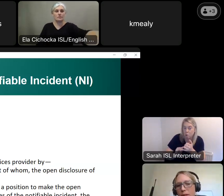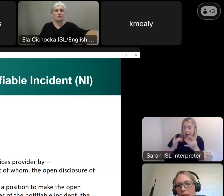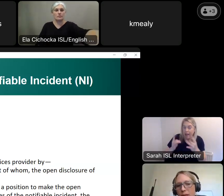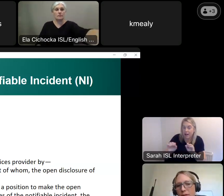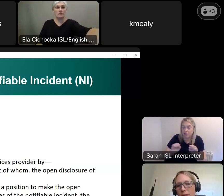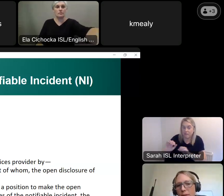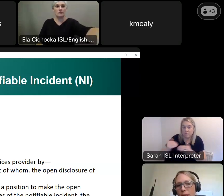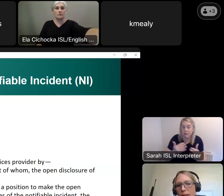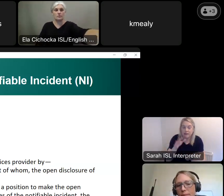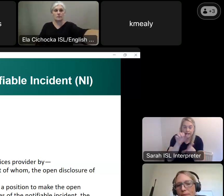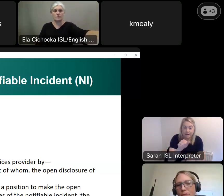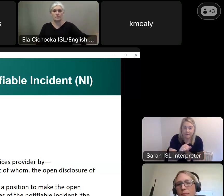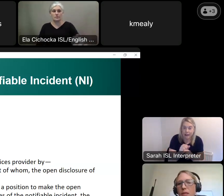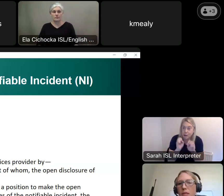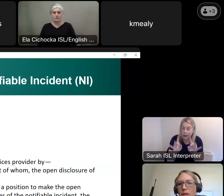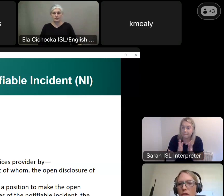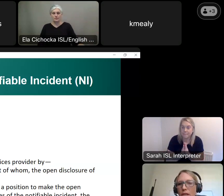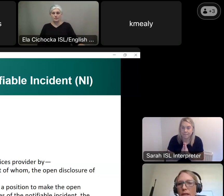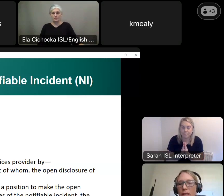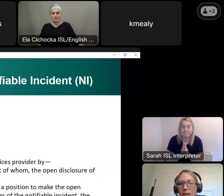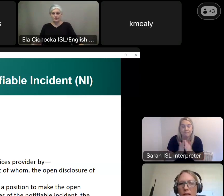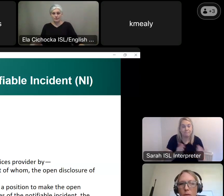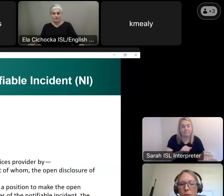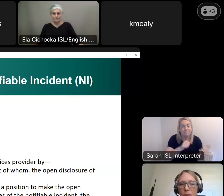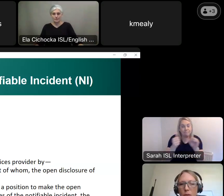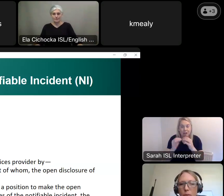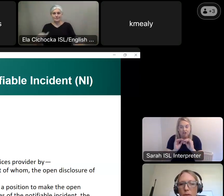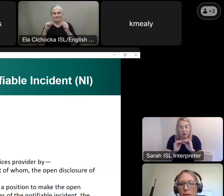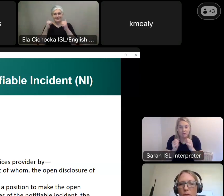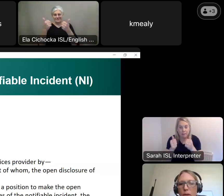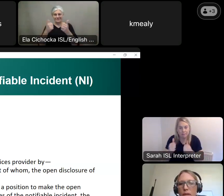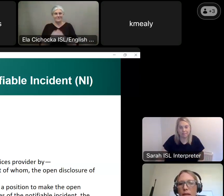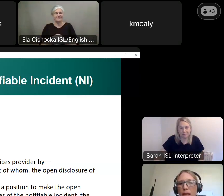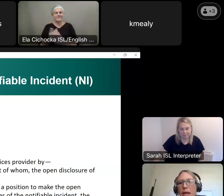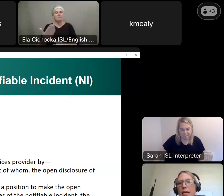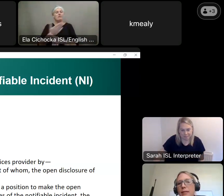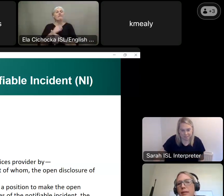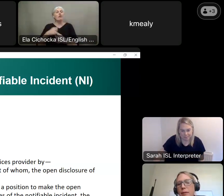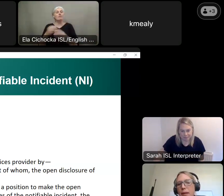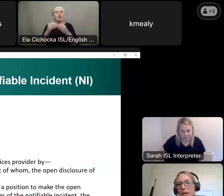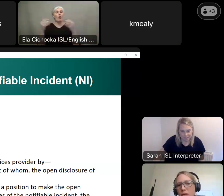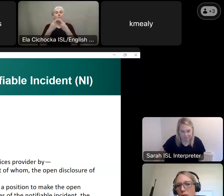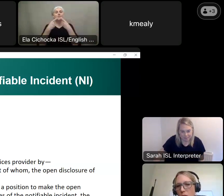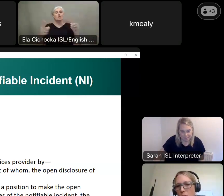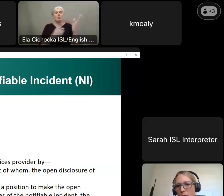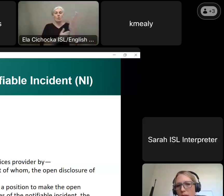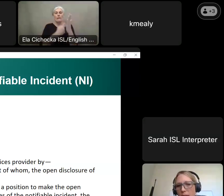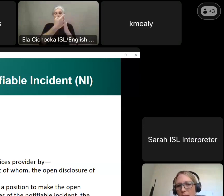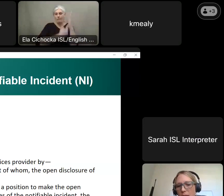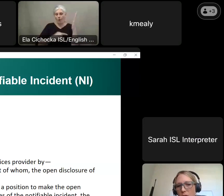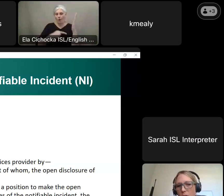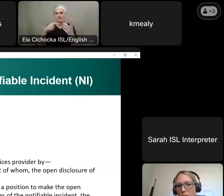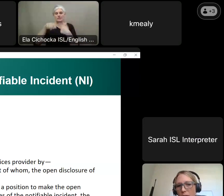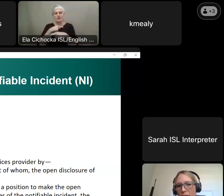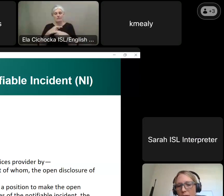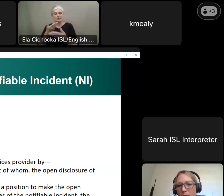provider identifies. Okay? So generally, and that has always been our open disclosure policy, it's the patient's consultant, the lead clinician